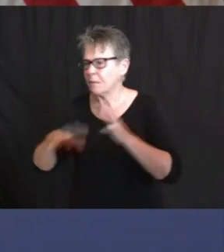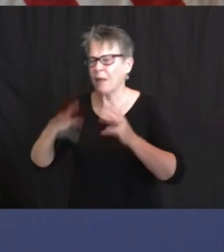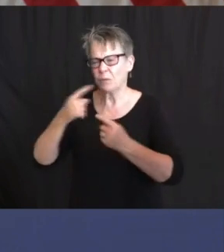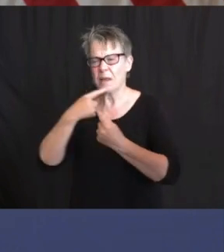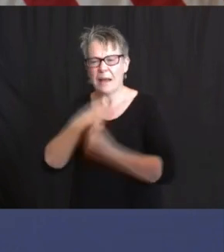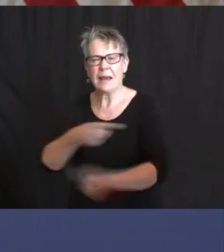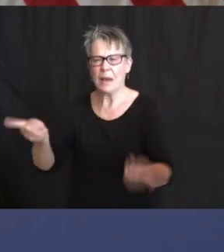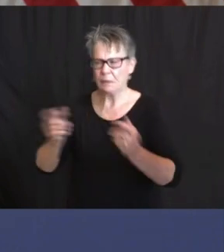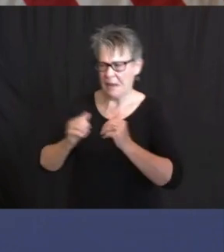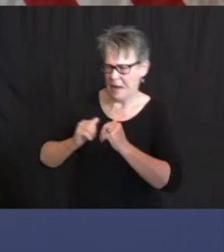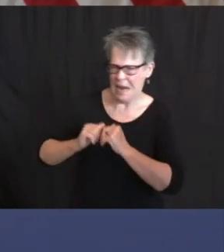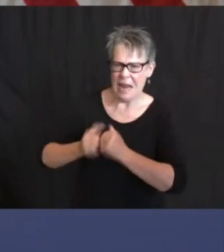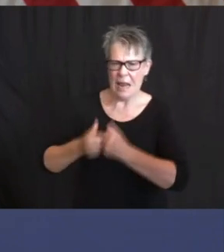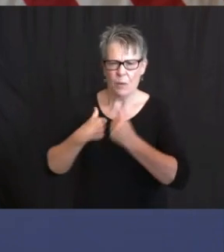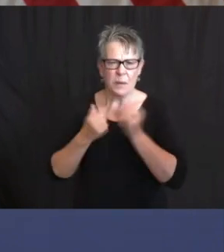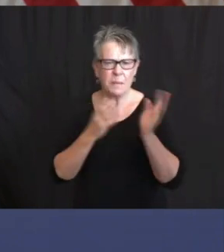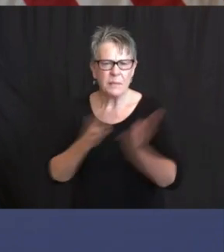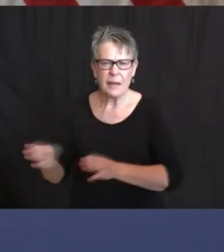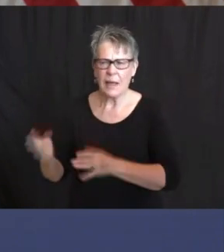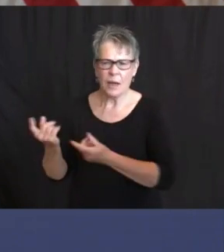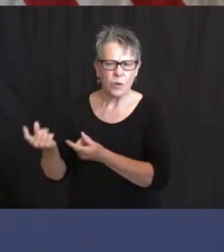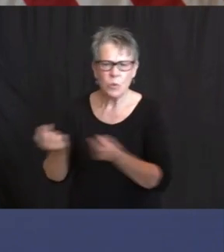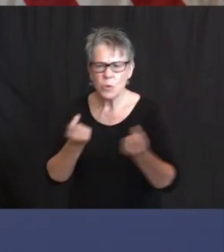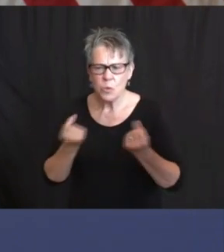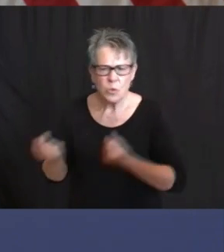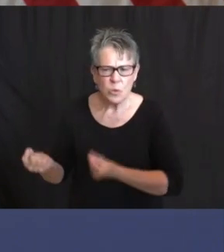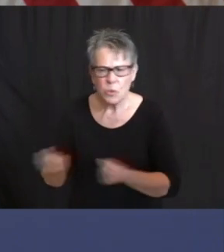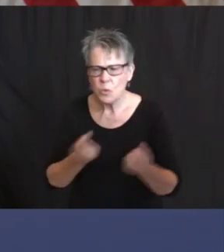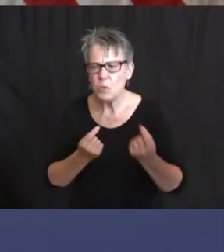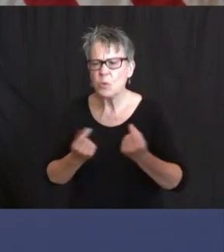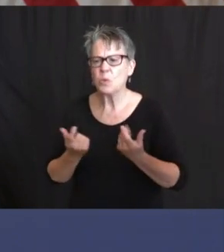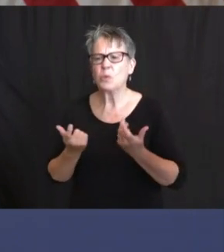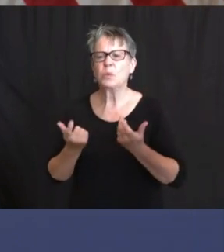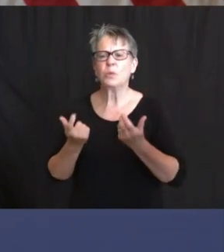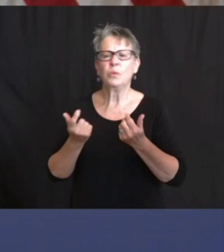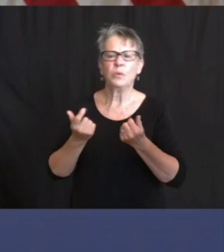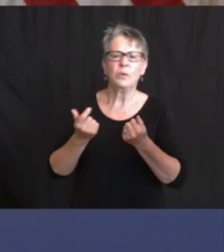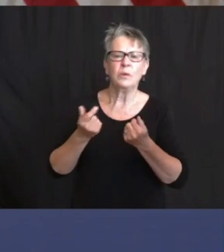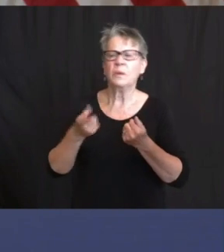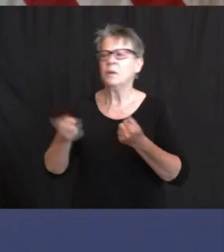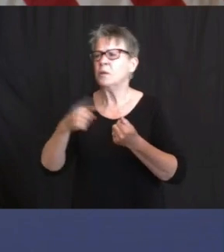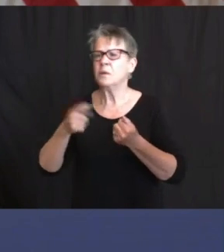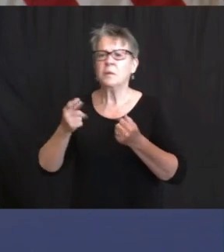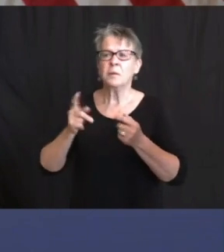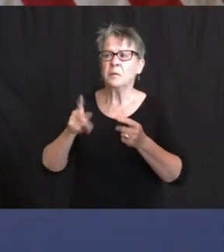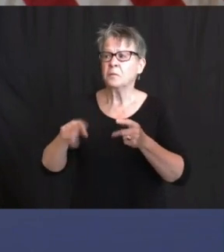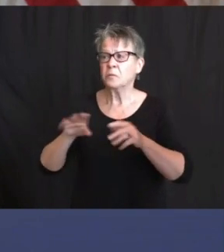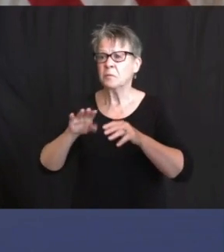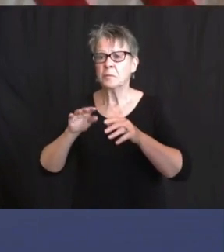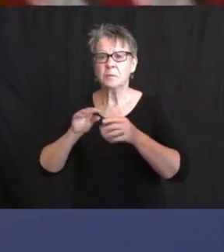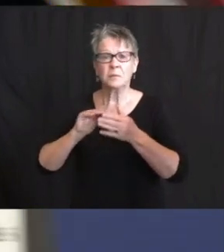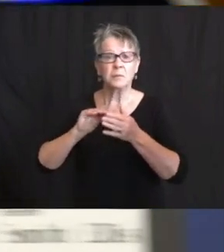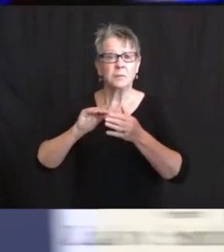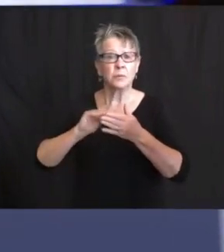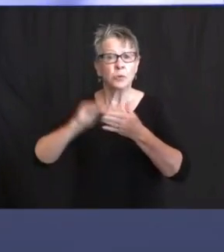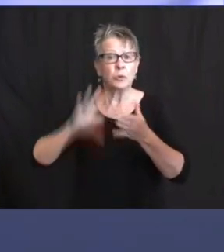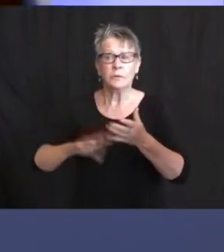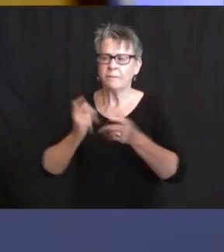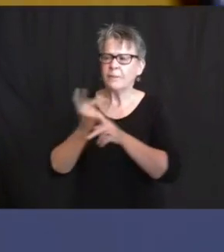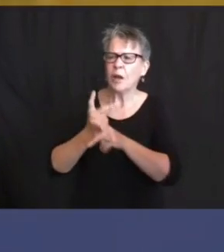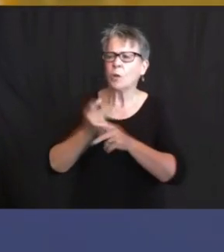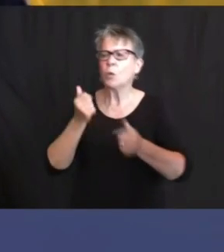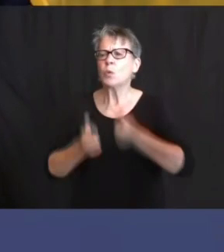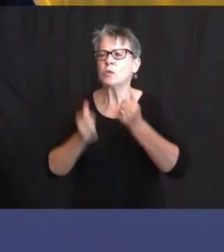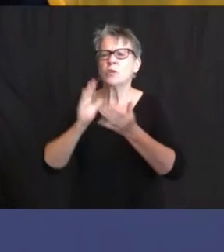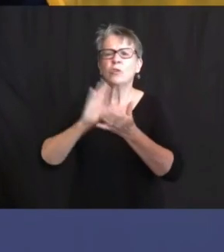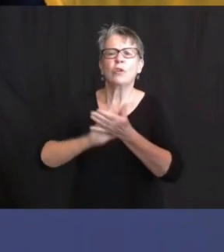what is my institution doing, what precautions are going to be in place, and what will it look like for me. Zakia, thank you. I'm going to